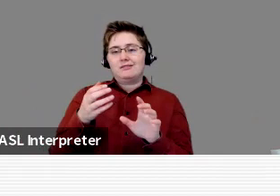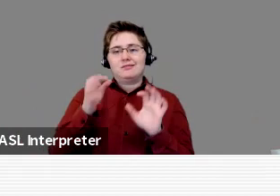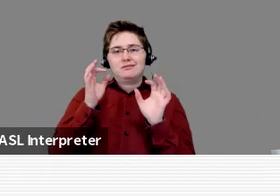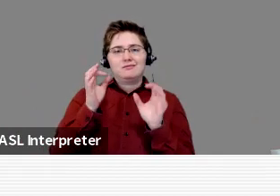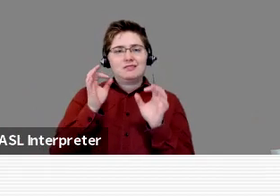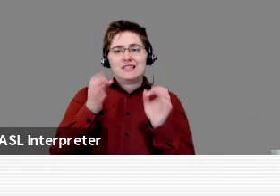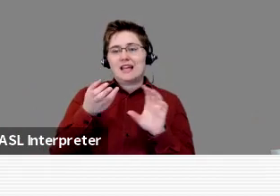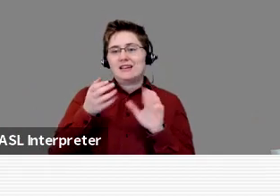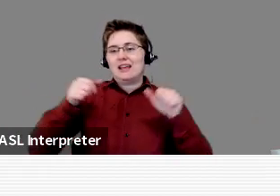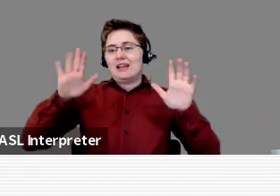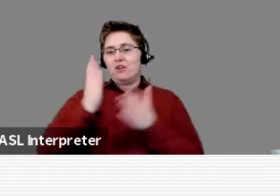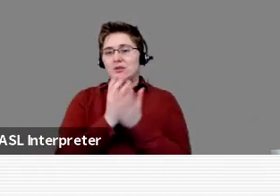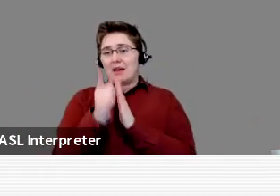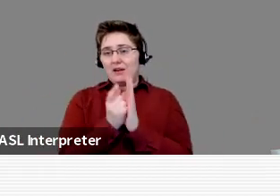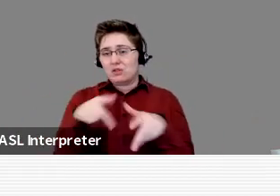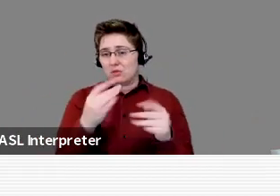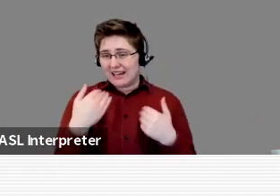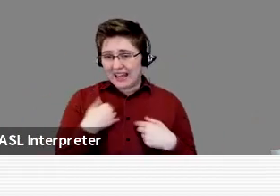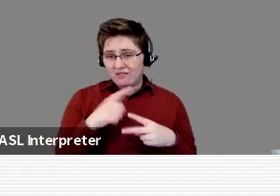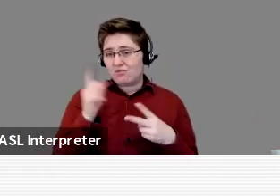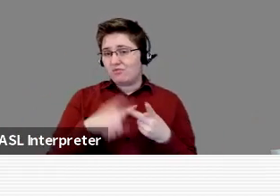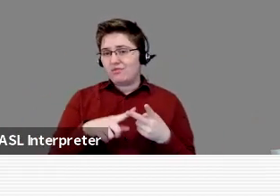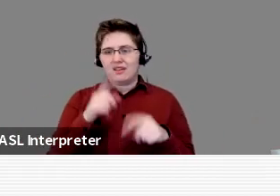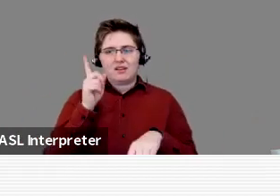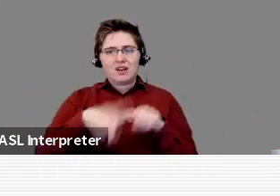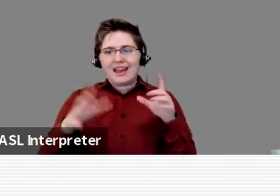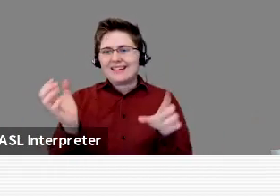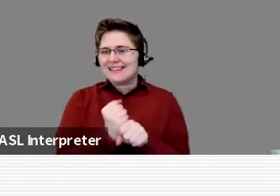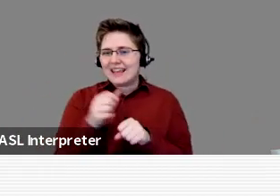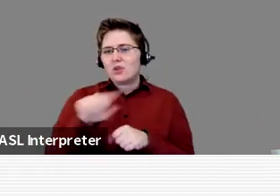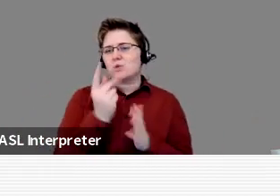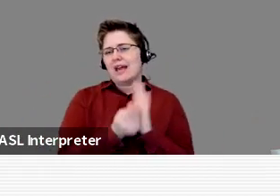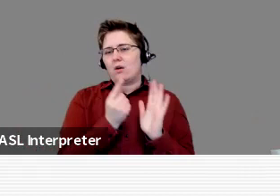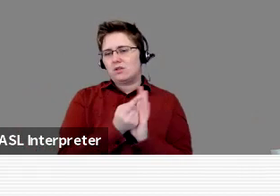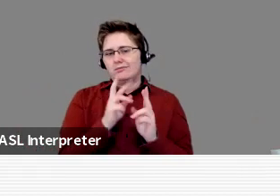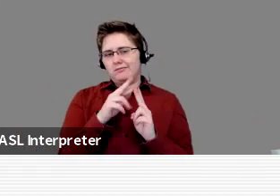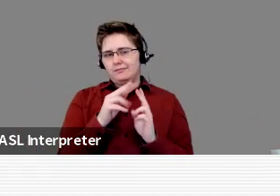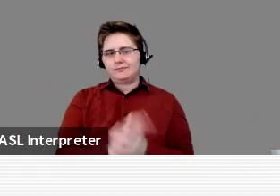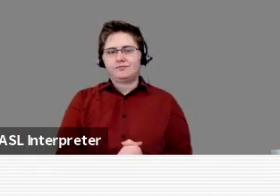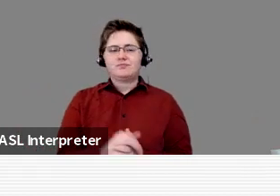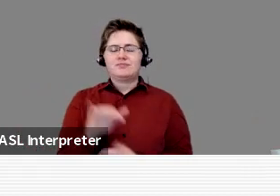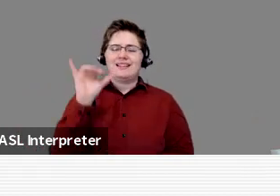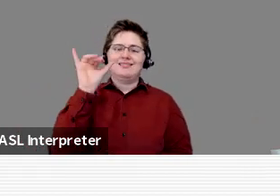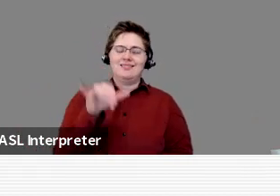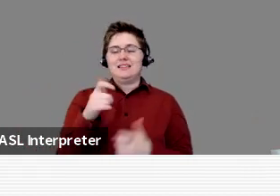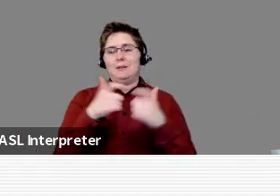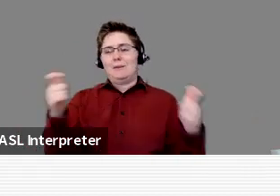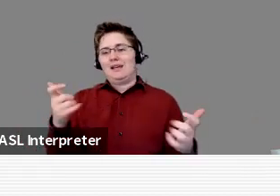hours that they are allowed to have, or unable to get those hours. And so that's a